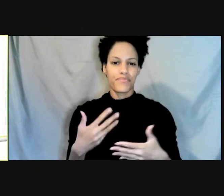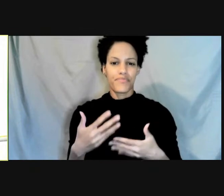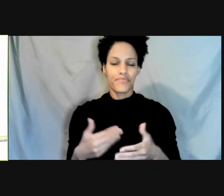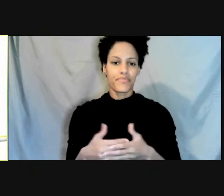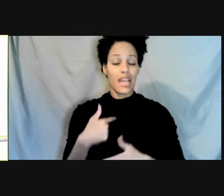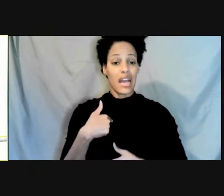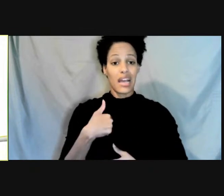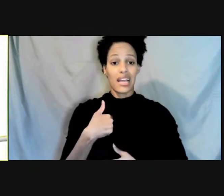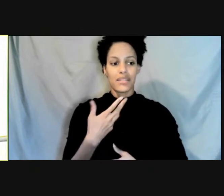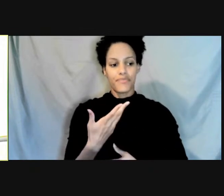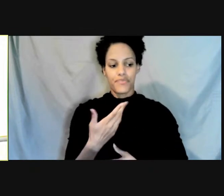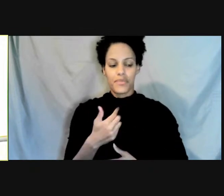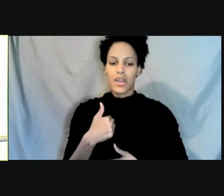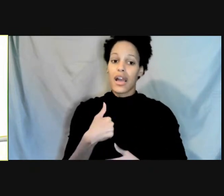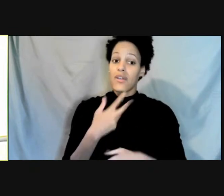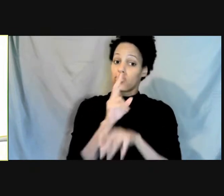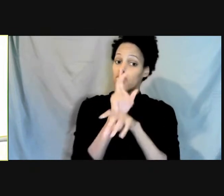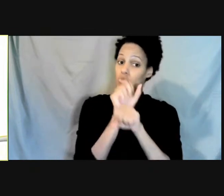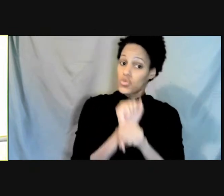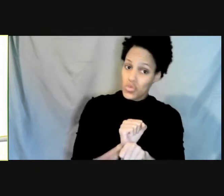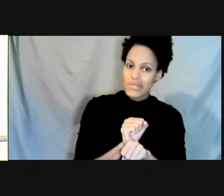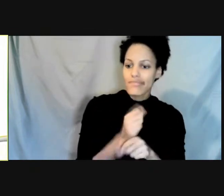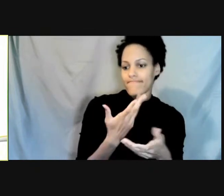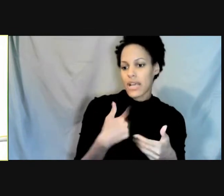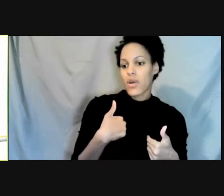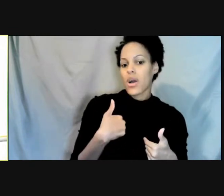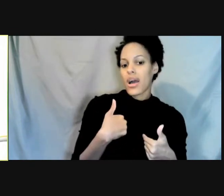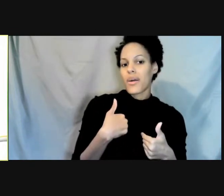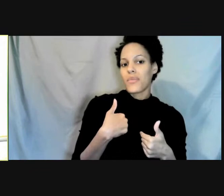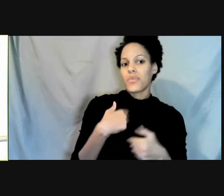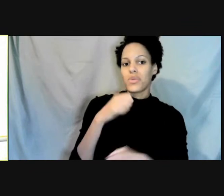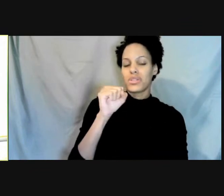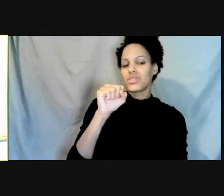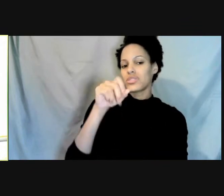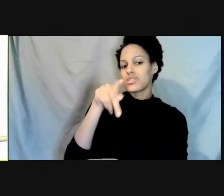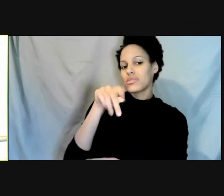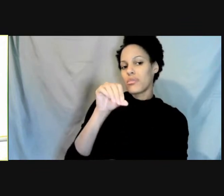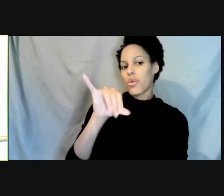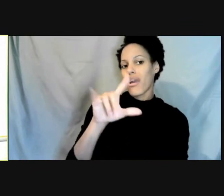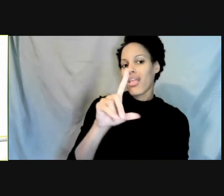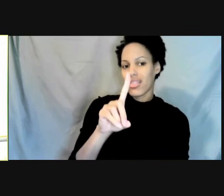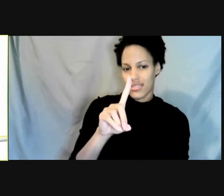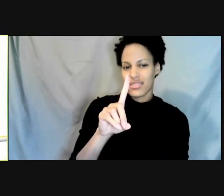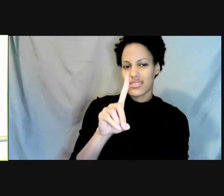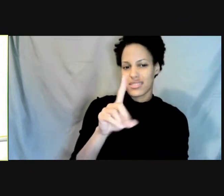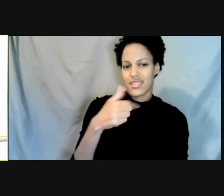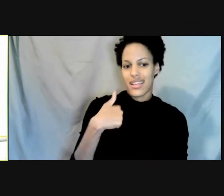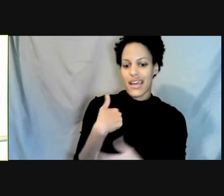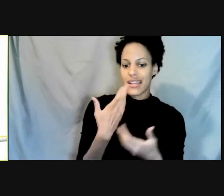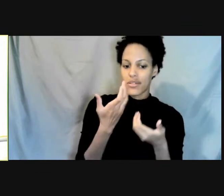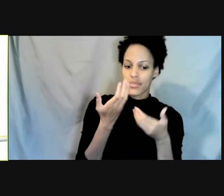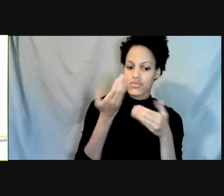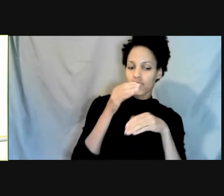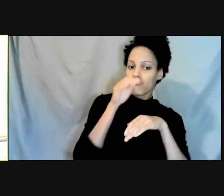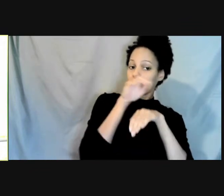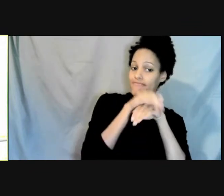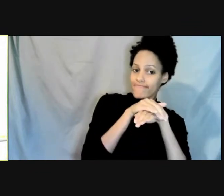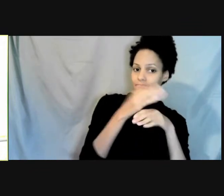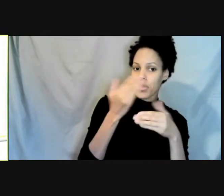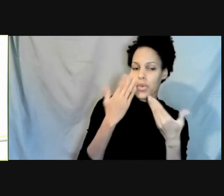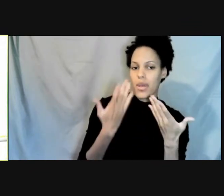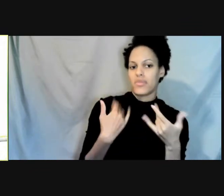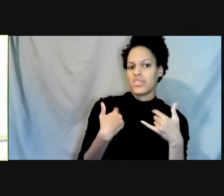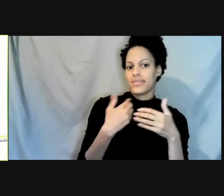I was so used to, I was kind of spoiled by having that shell in a sense, because we could always come back to Rennie